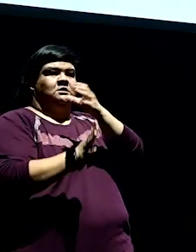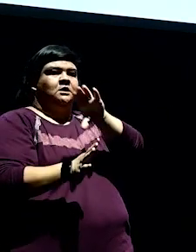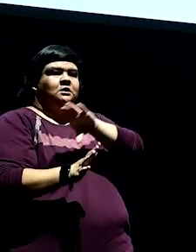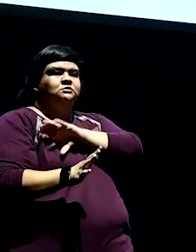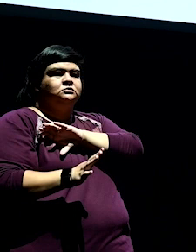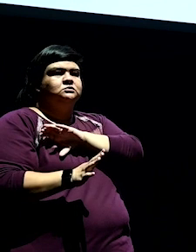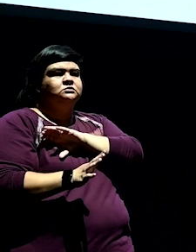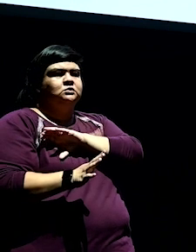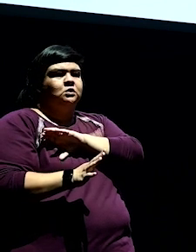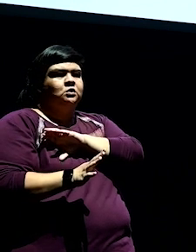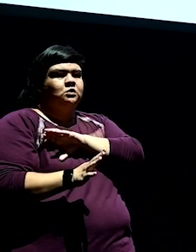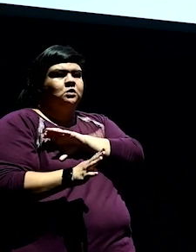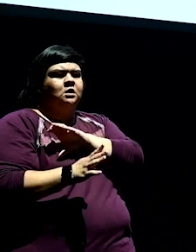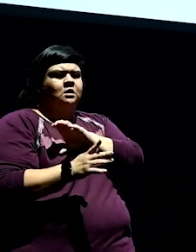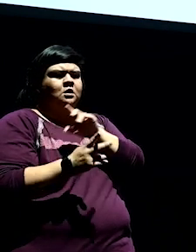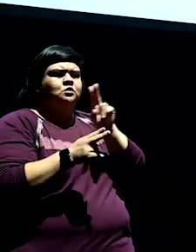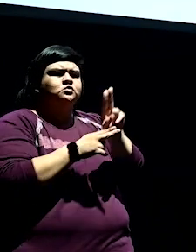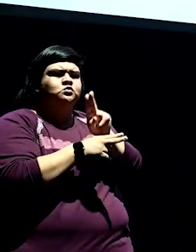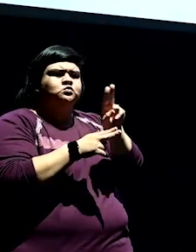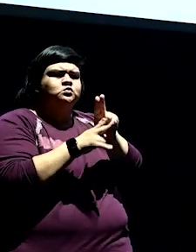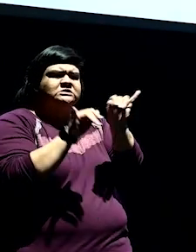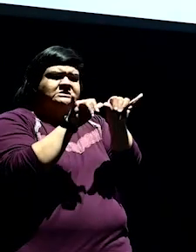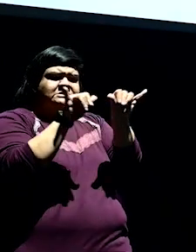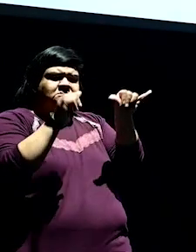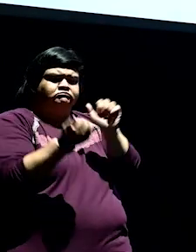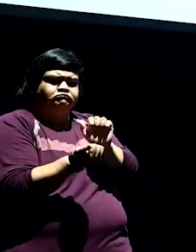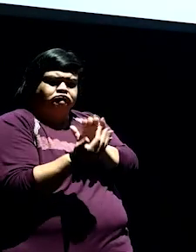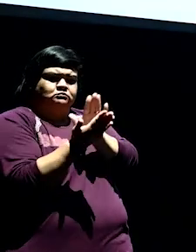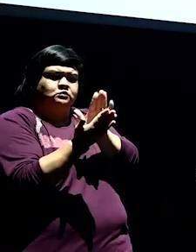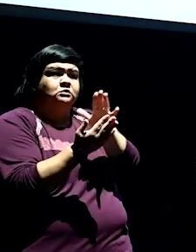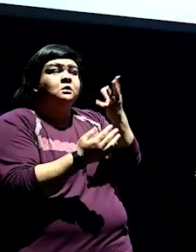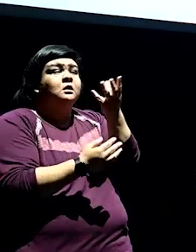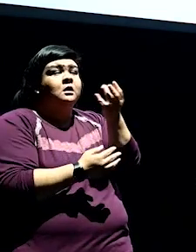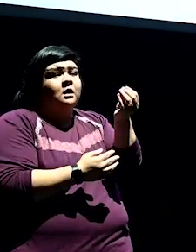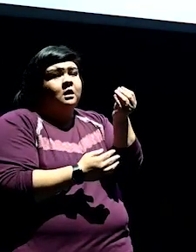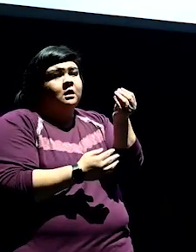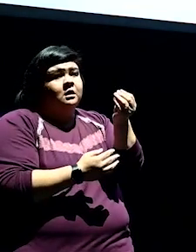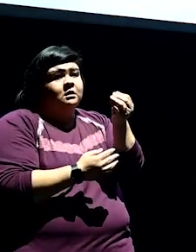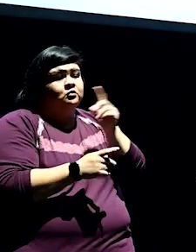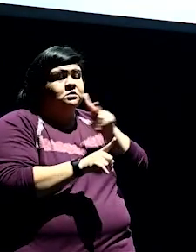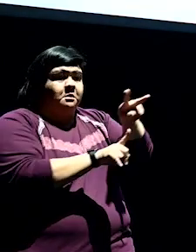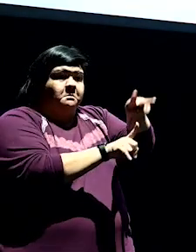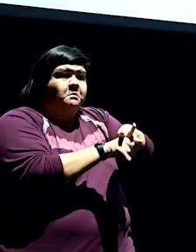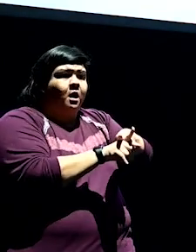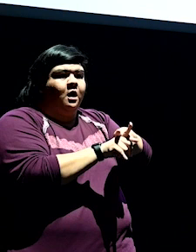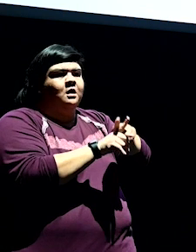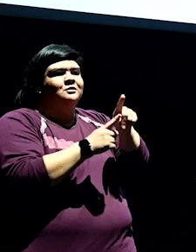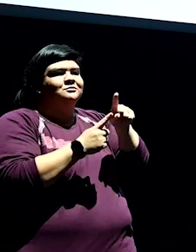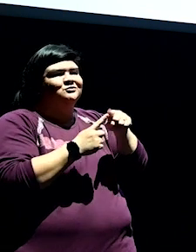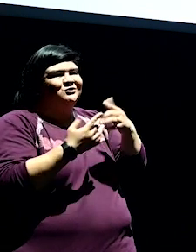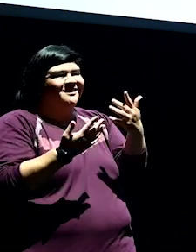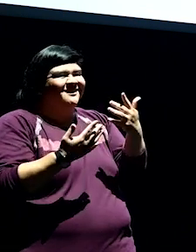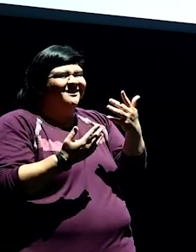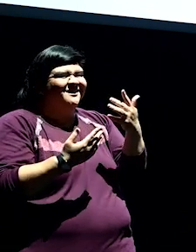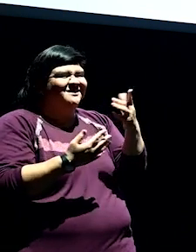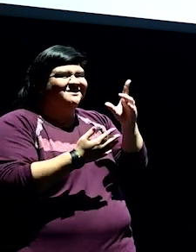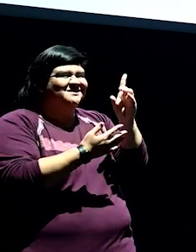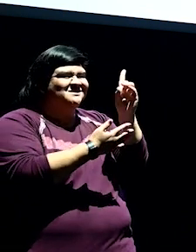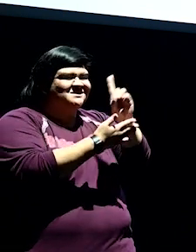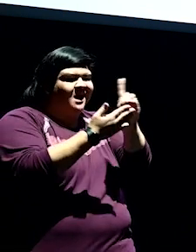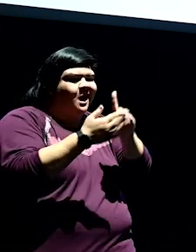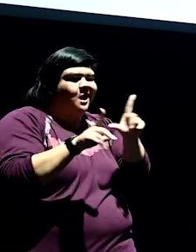a systematic way and then applying them to design licensed